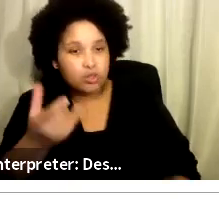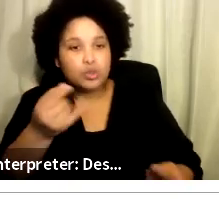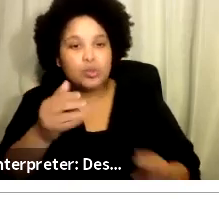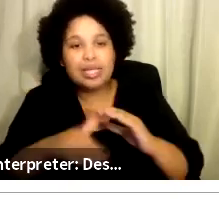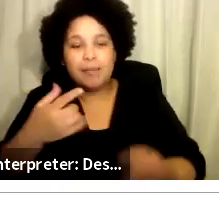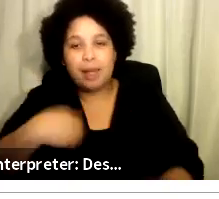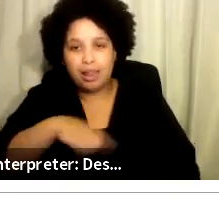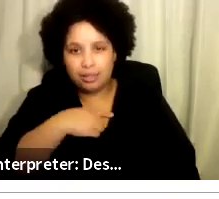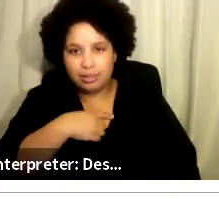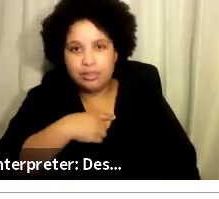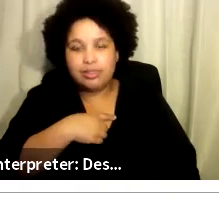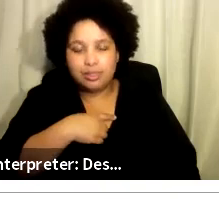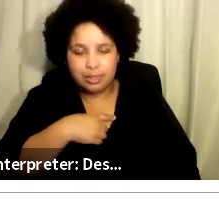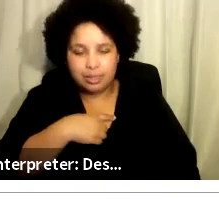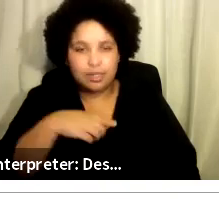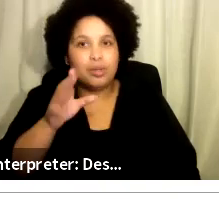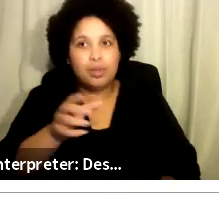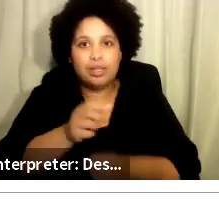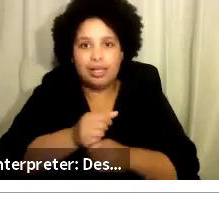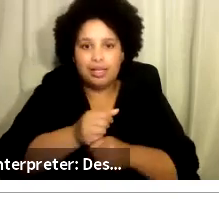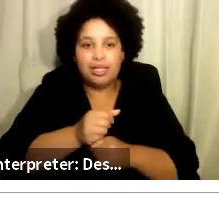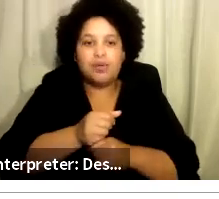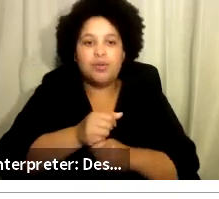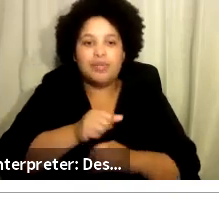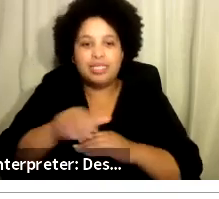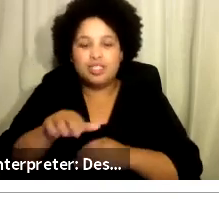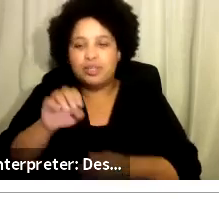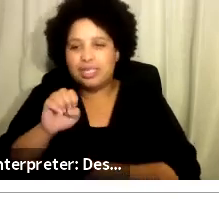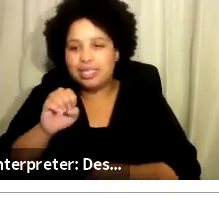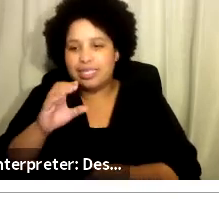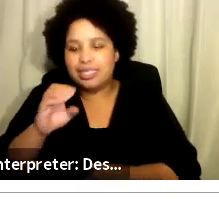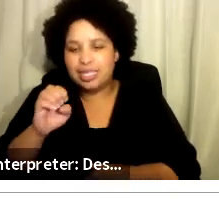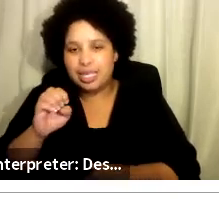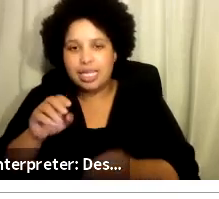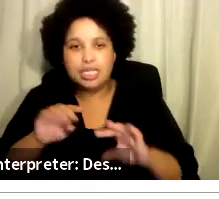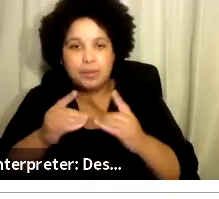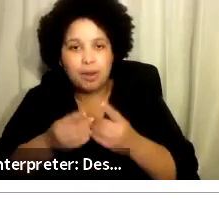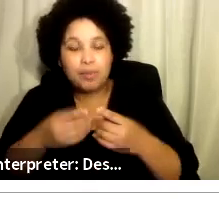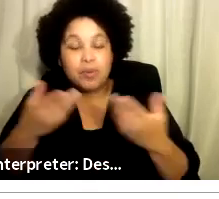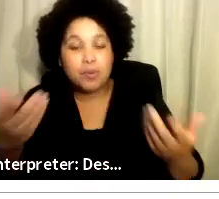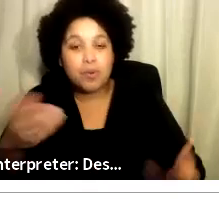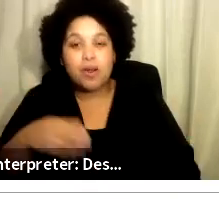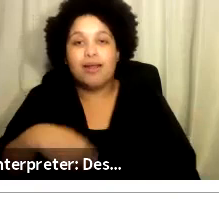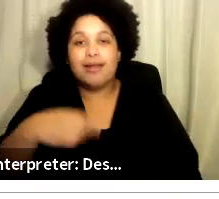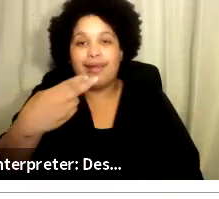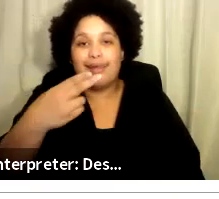will get to us. It will get to the ECE department or to the Head Start program. It's for both.